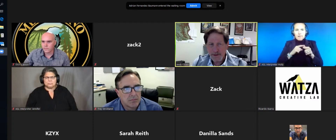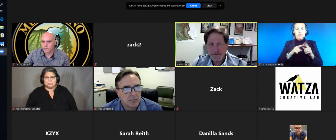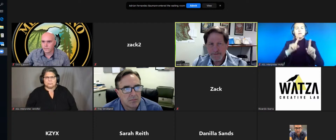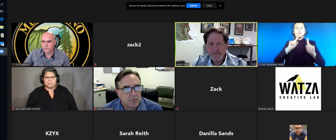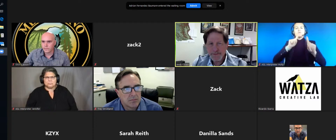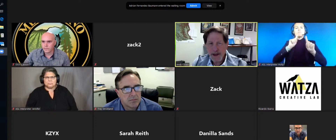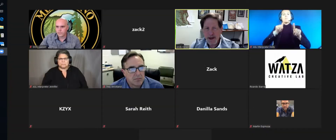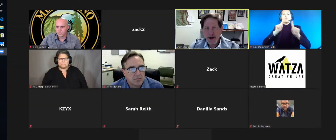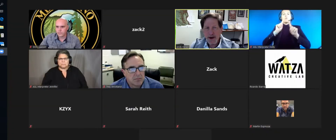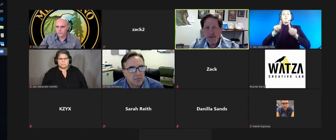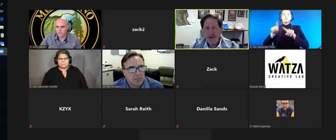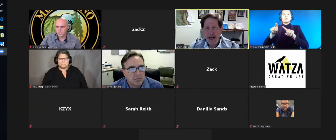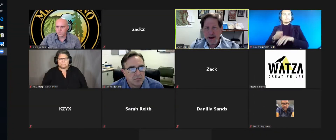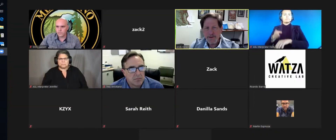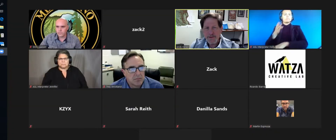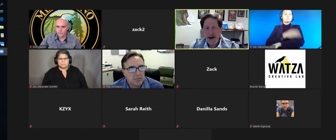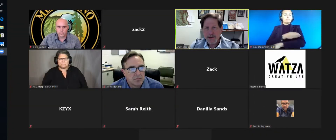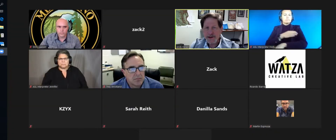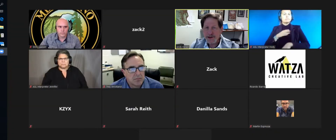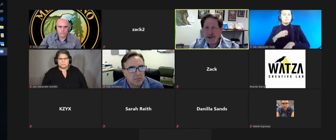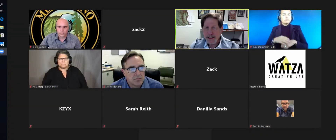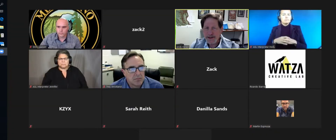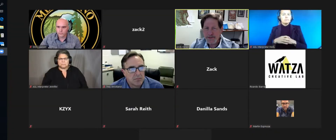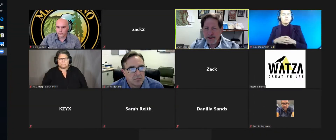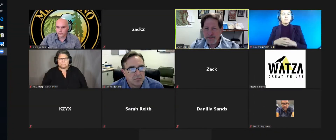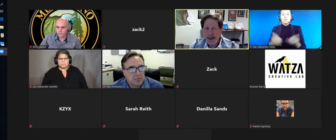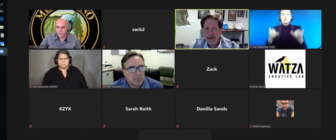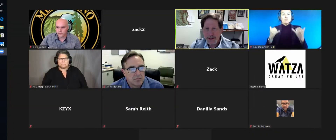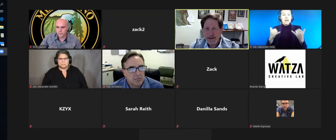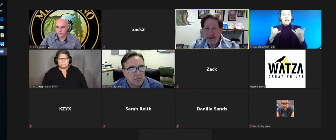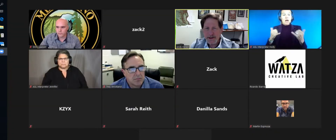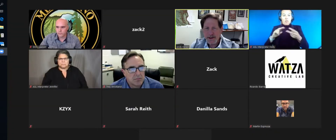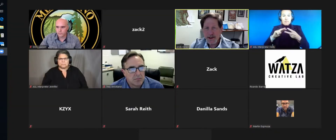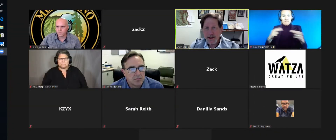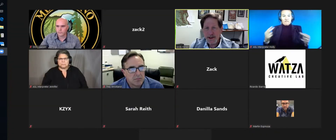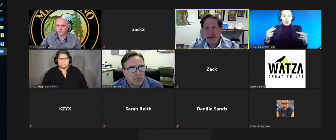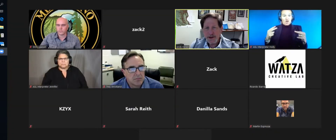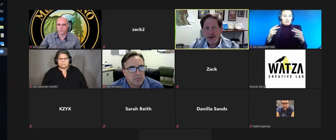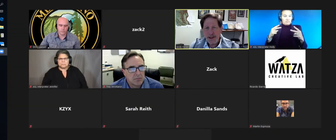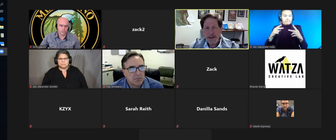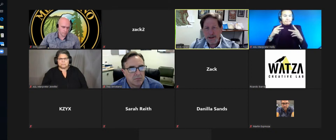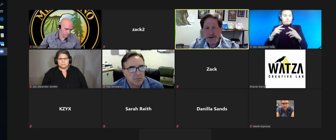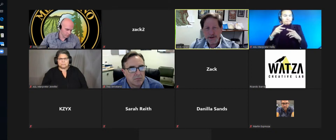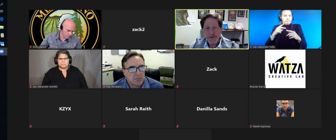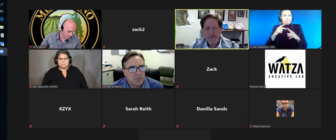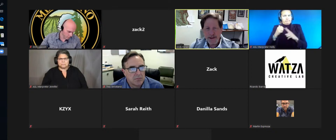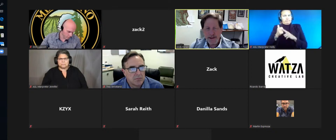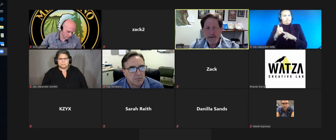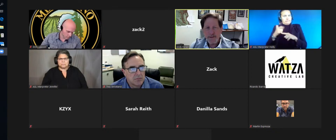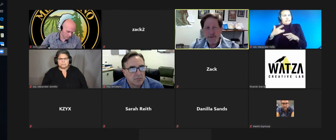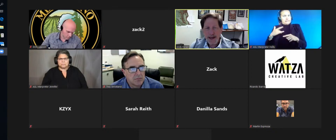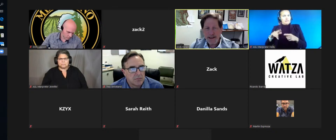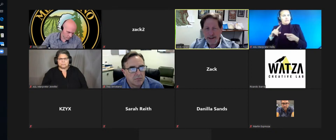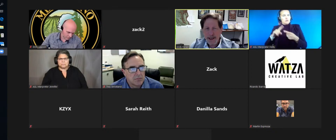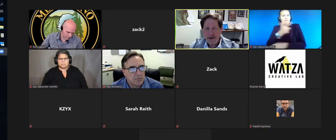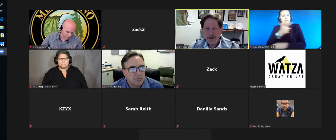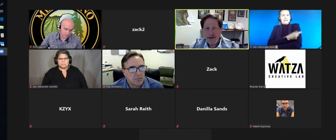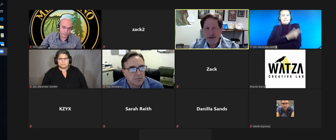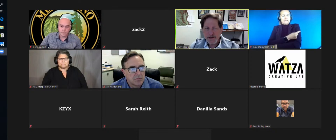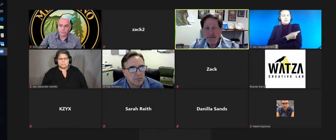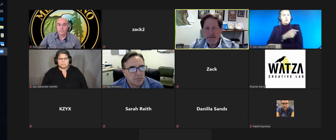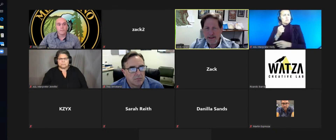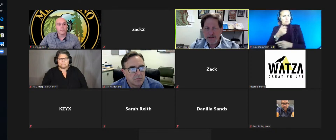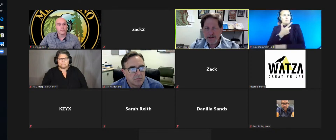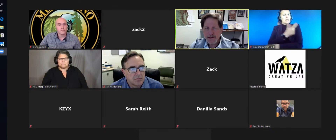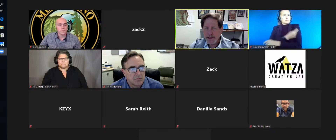actionable. For now, the variants are sensitive to the vaccines, so we can still defeat them with